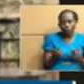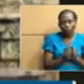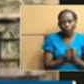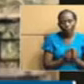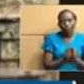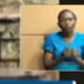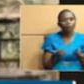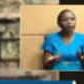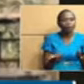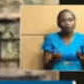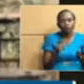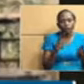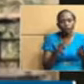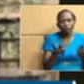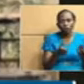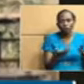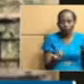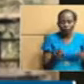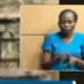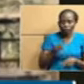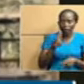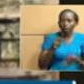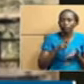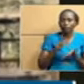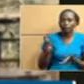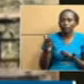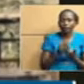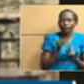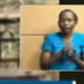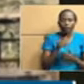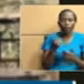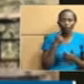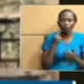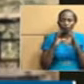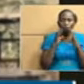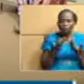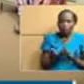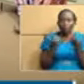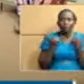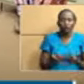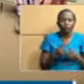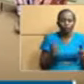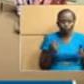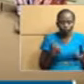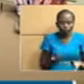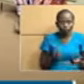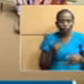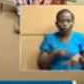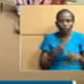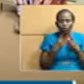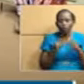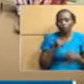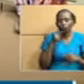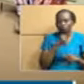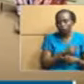manner, we do have unpaid care going on in the rest of the community. So what are we looking for when we say social